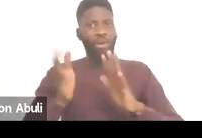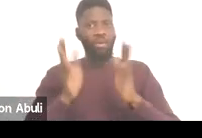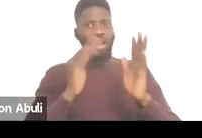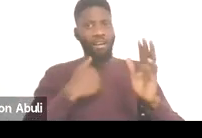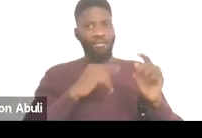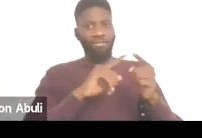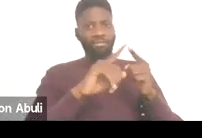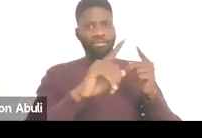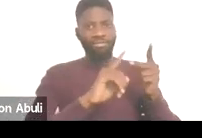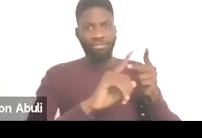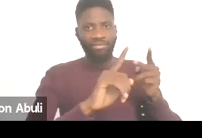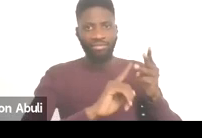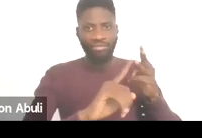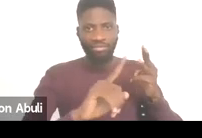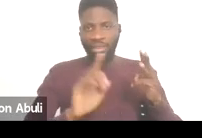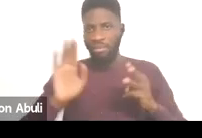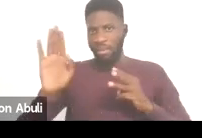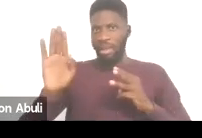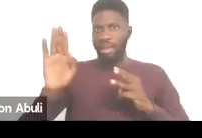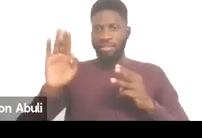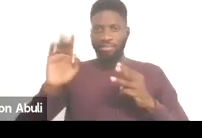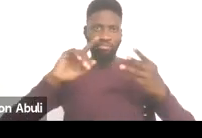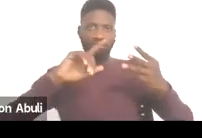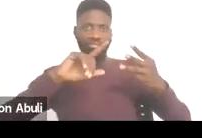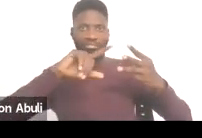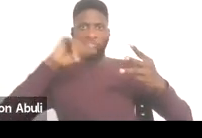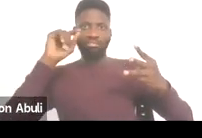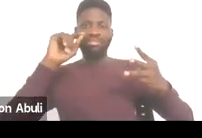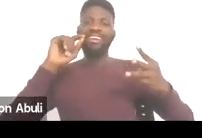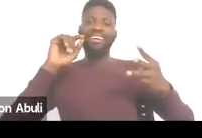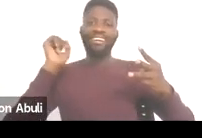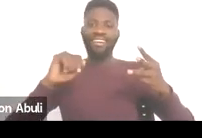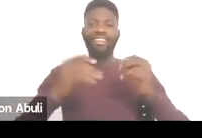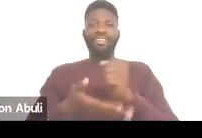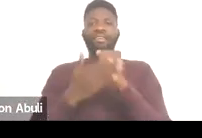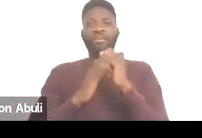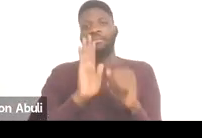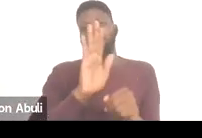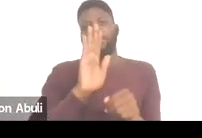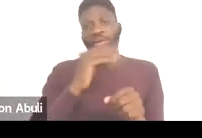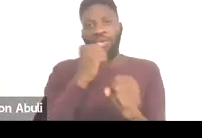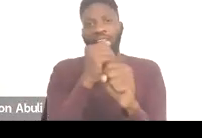whichever best suits them will be able to help you or improve your work environment.